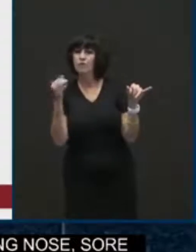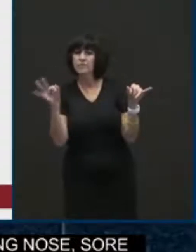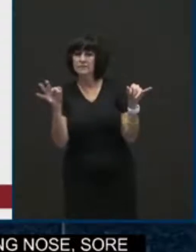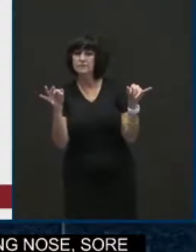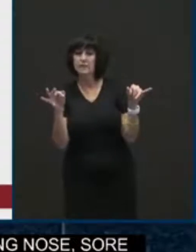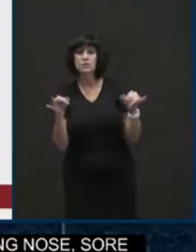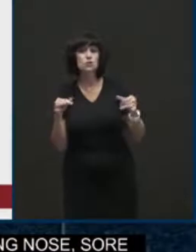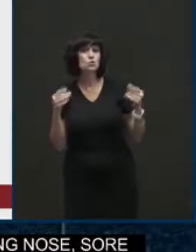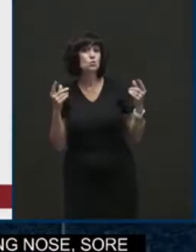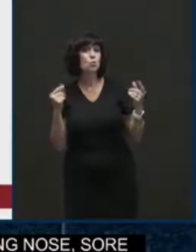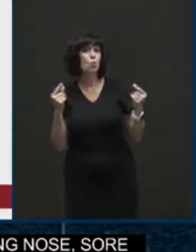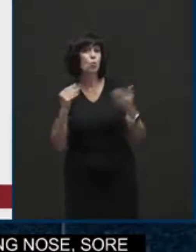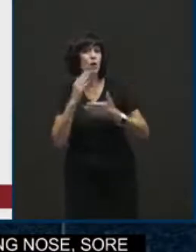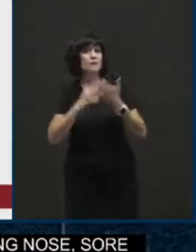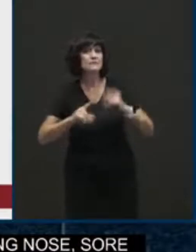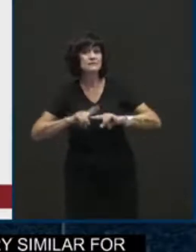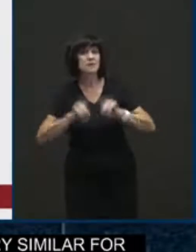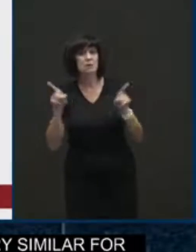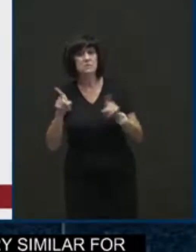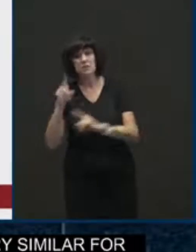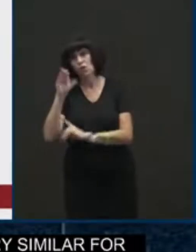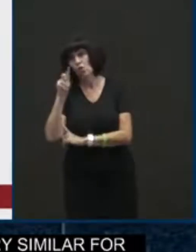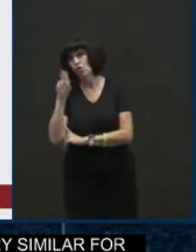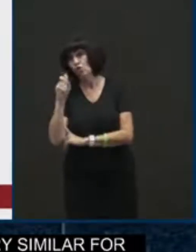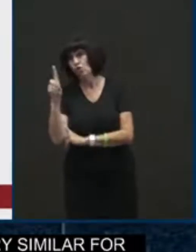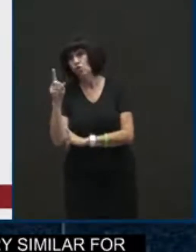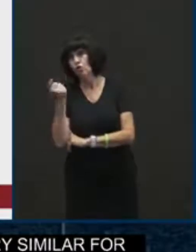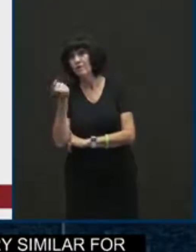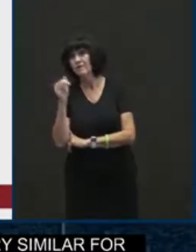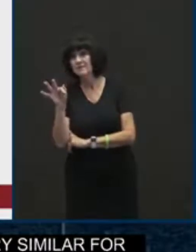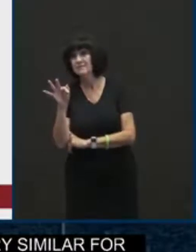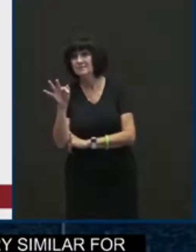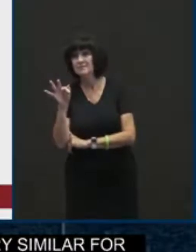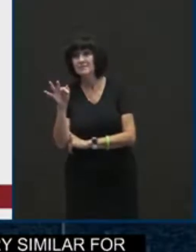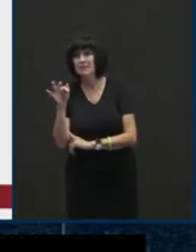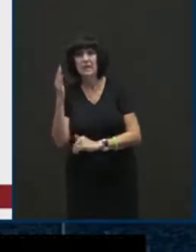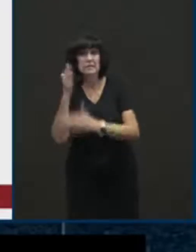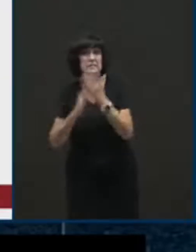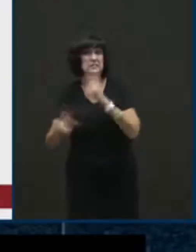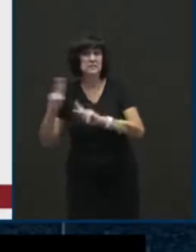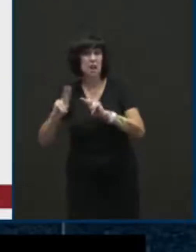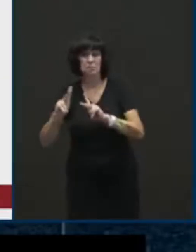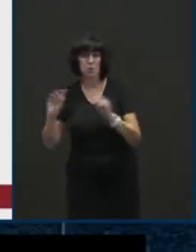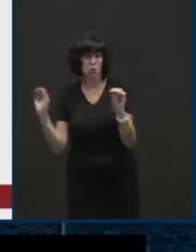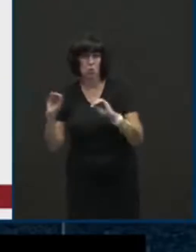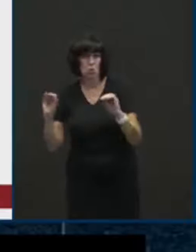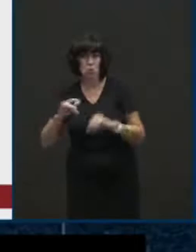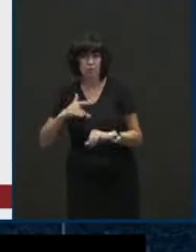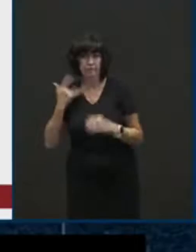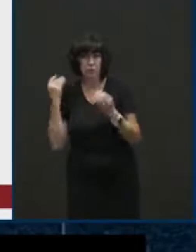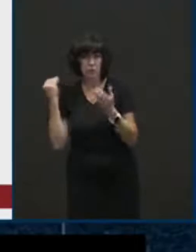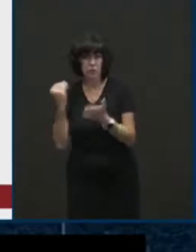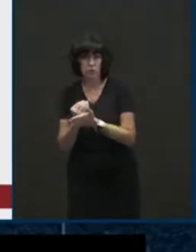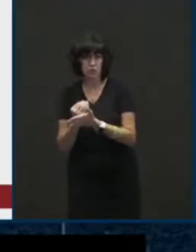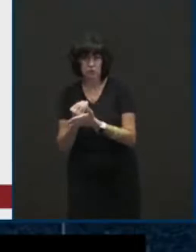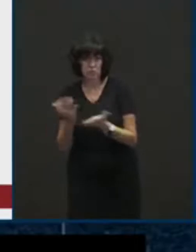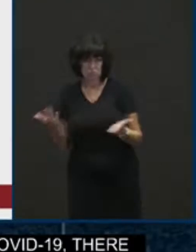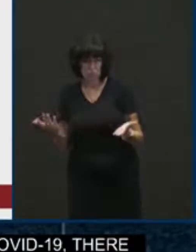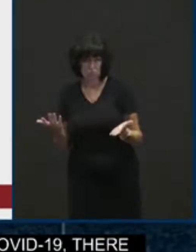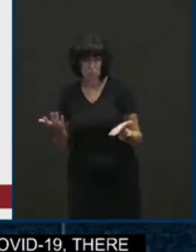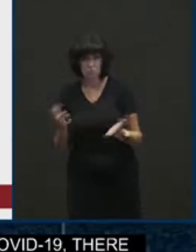differences. Of course, with COVID-19, there are many people who don't get any symptoms at all. Also,